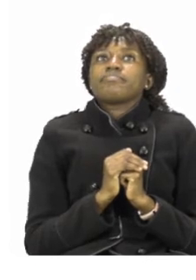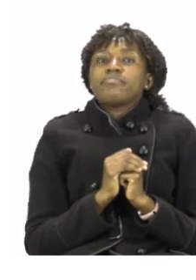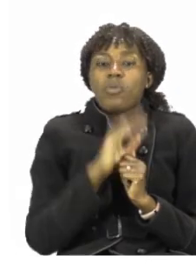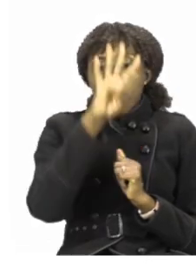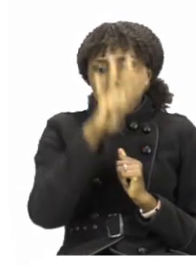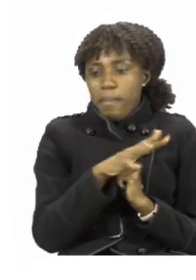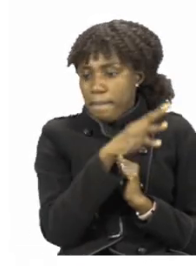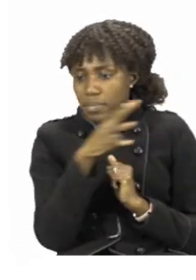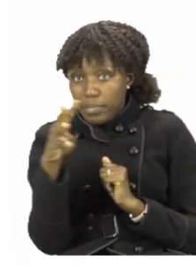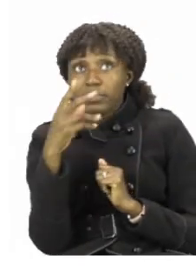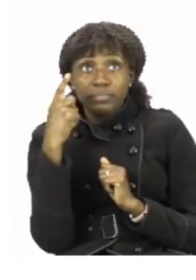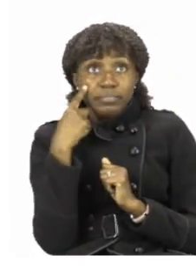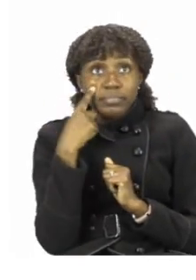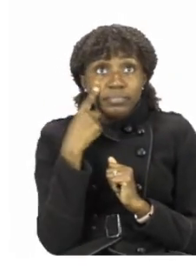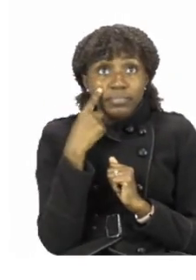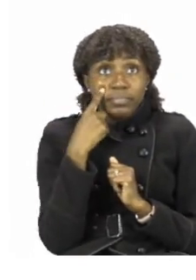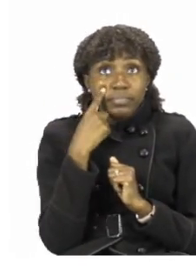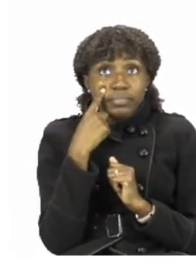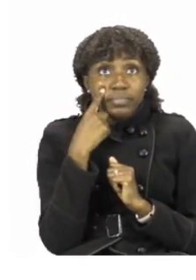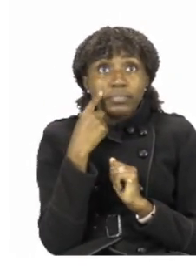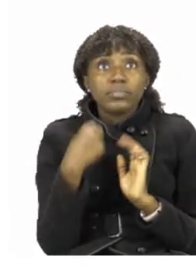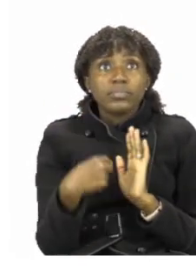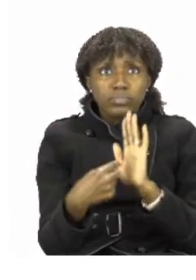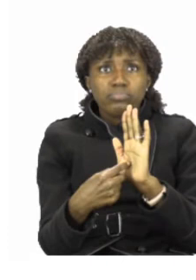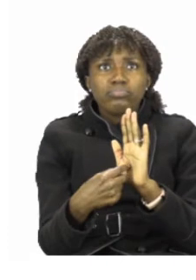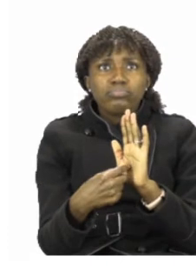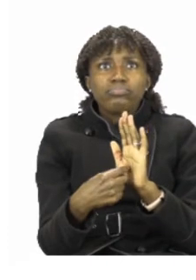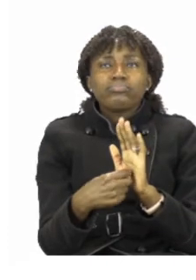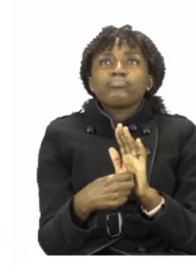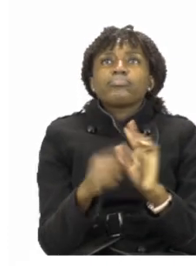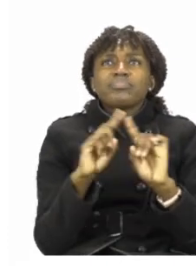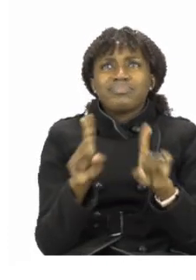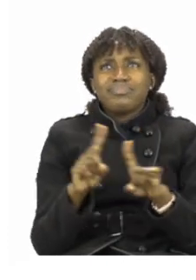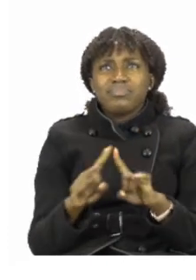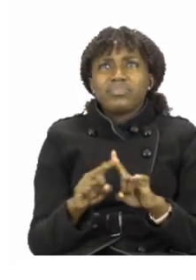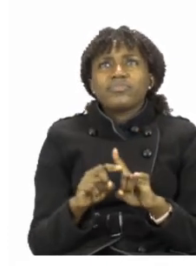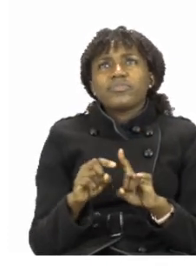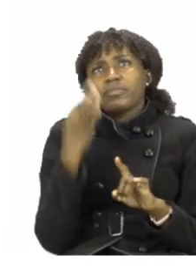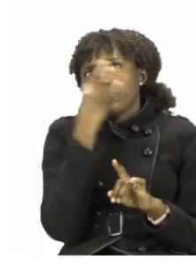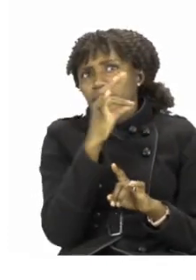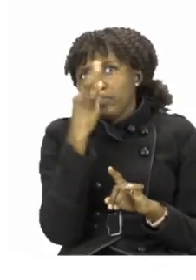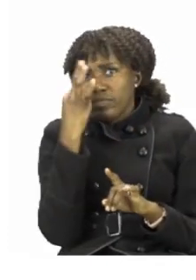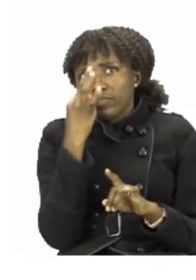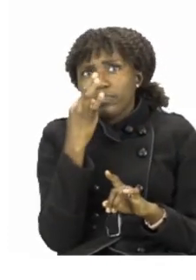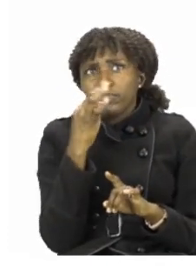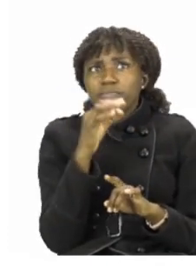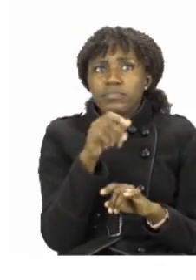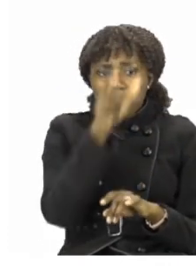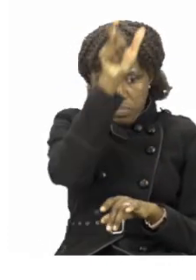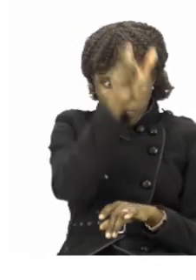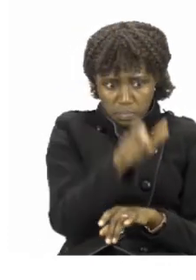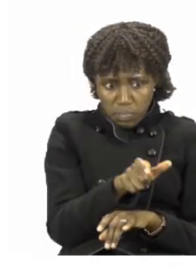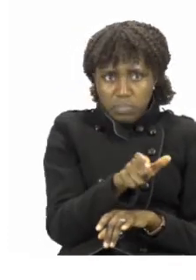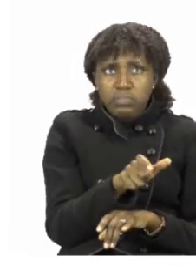the table we can see is showing us the different types. On one side we have the flower, and